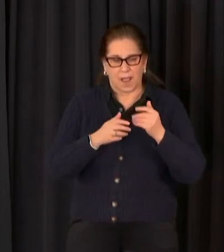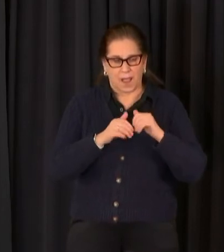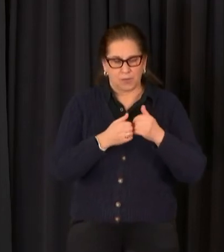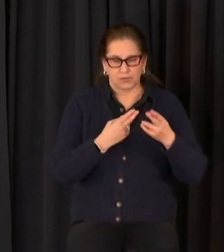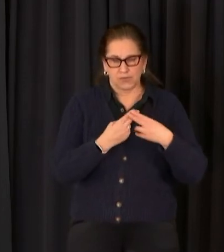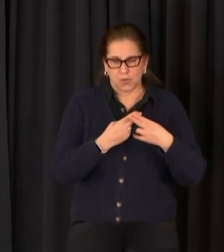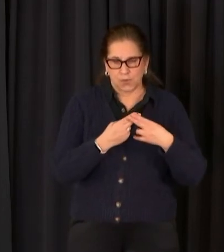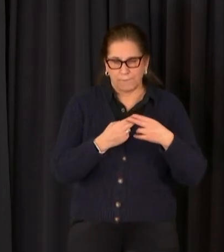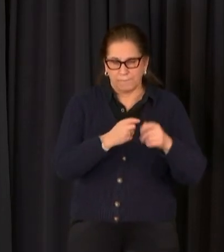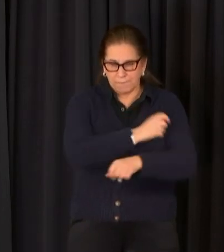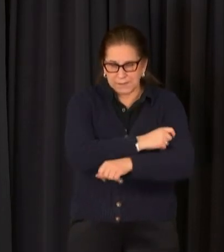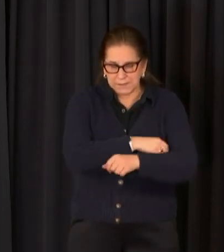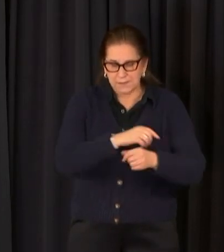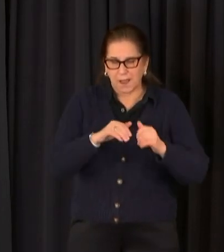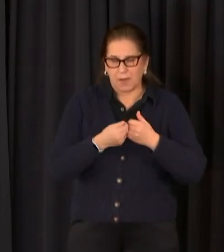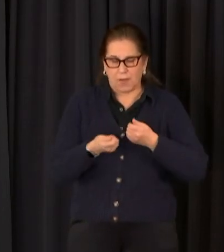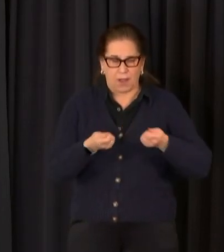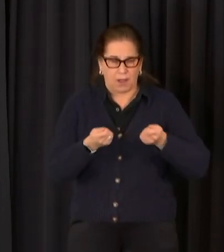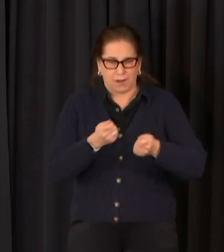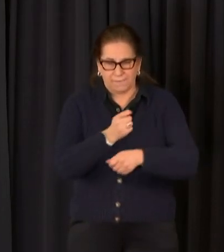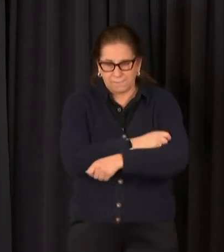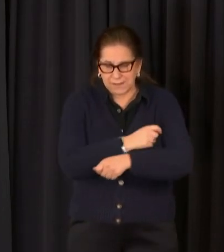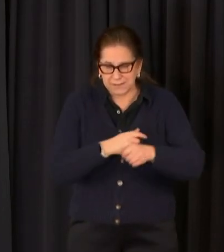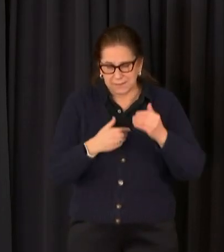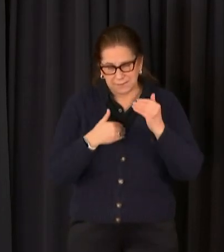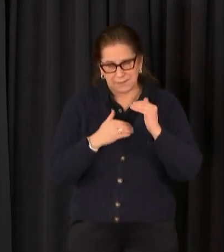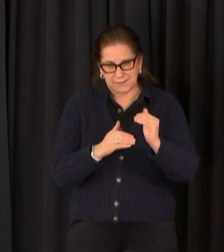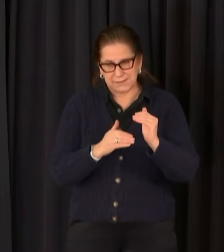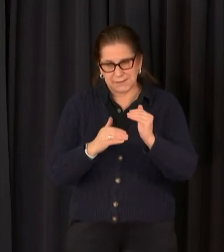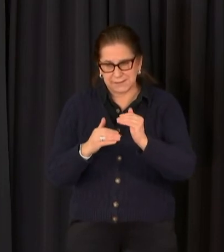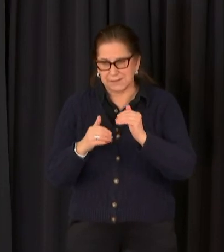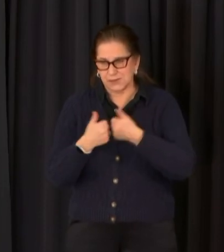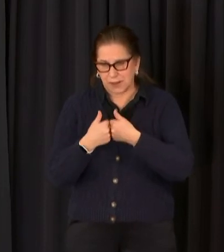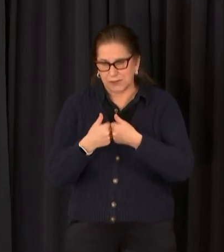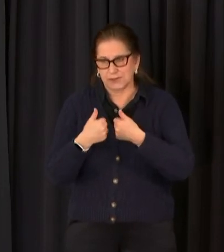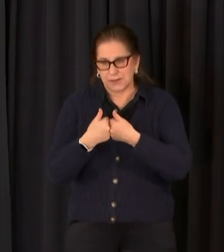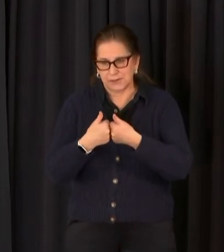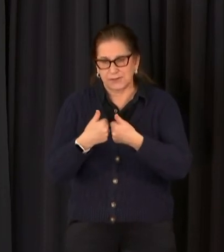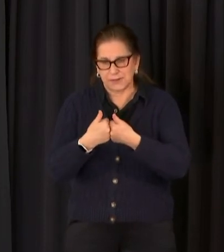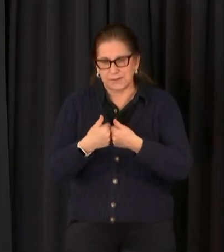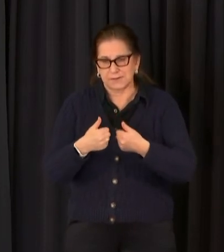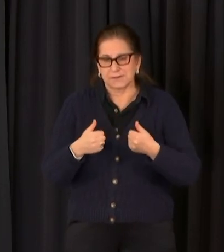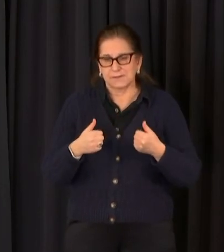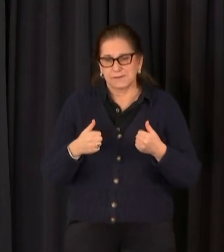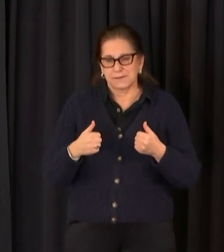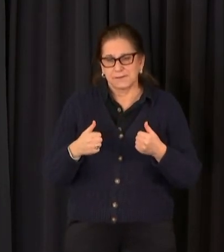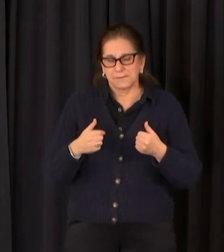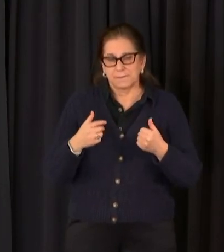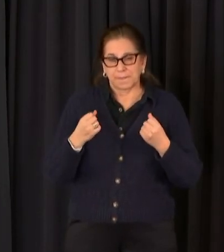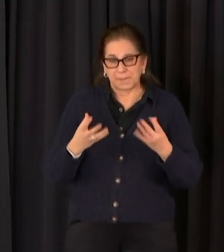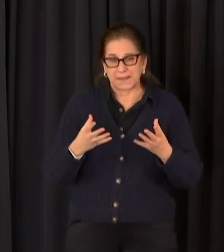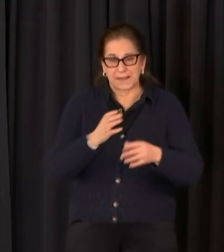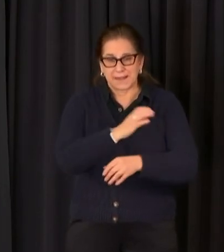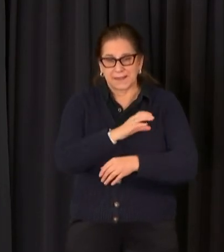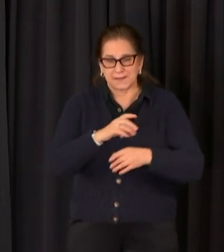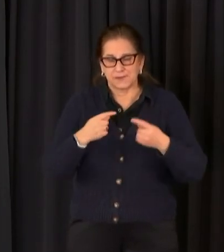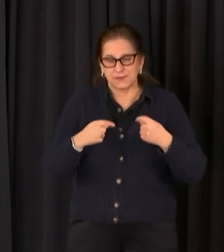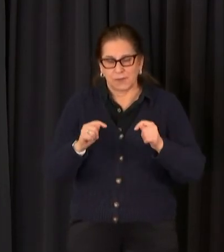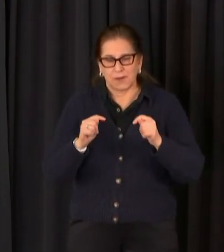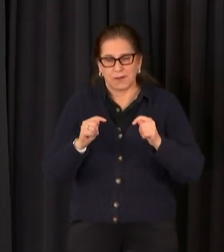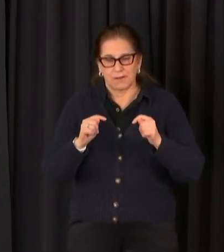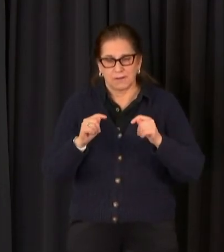of the vaccine, as well as high throughput clinics, the mass vaccination clinics and large venues because of the limited amount of doses that